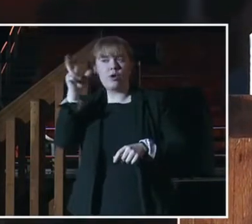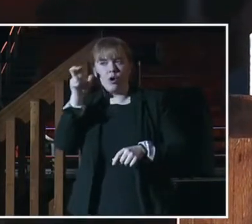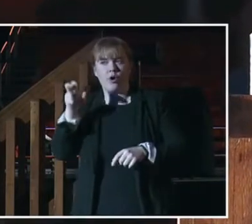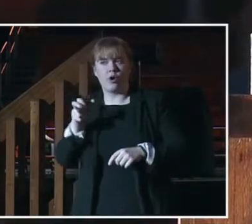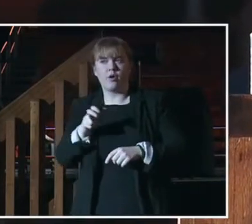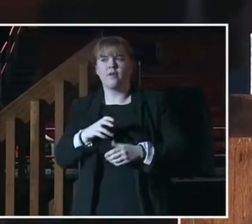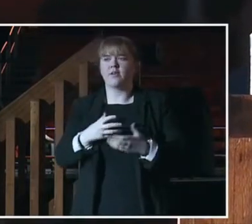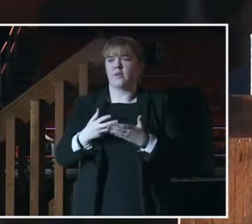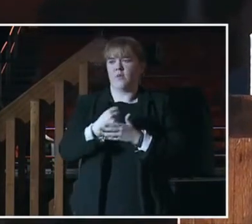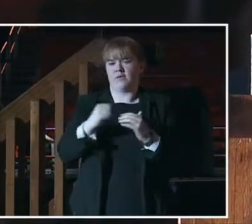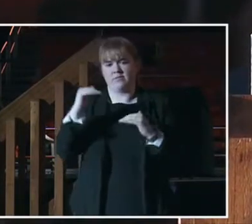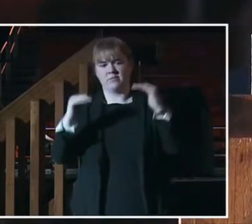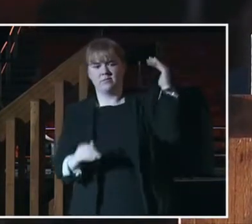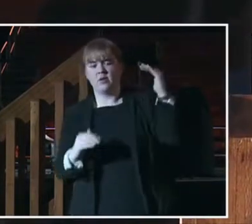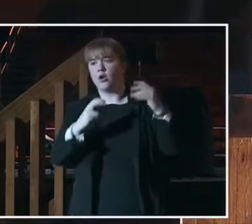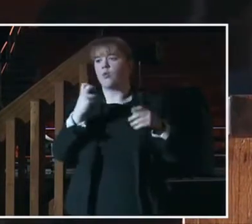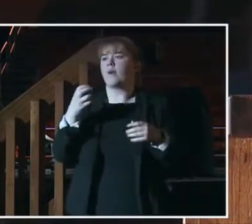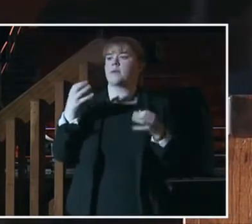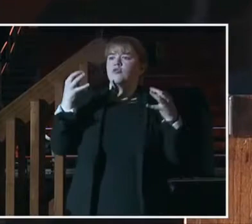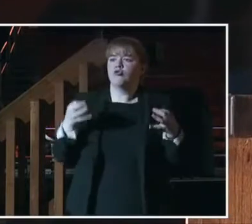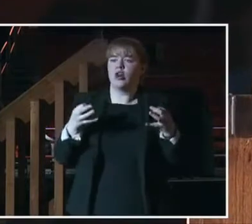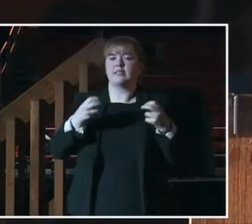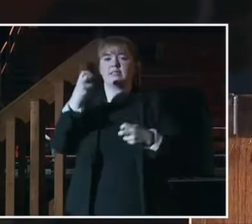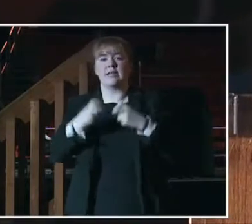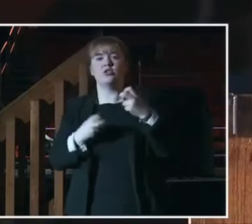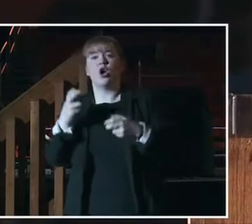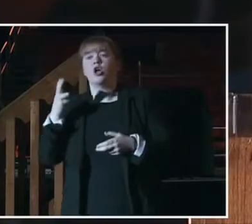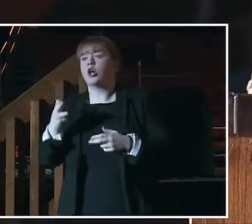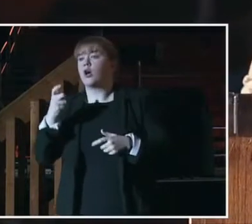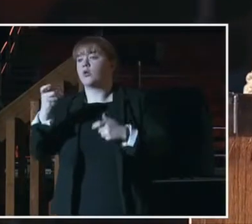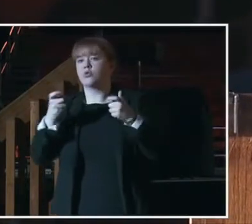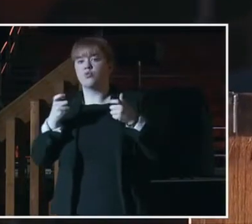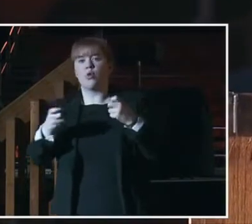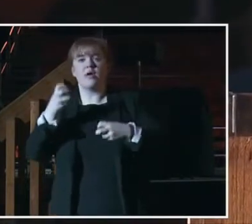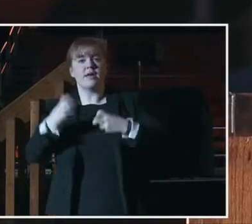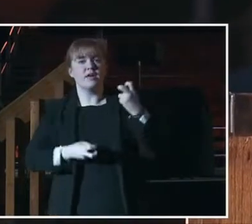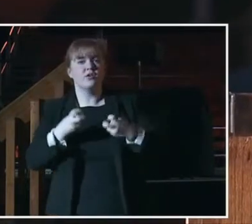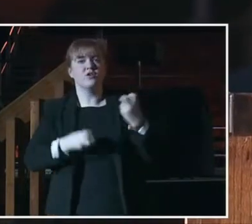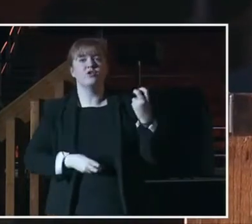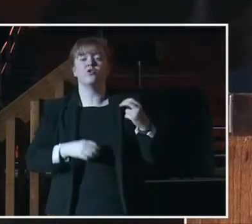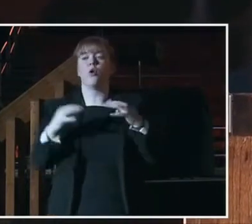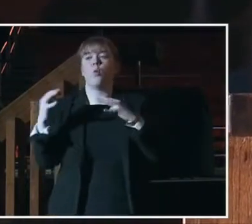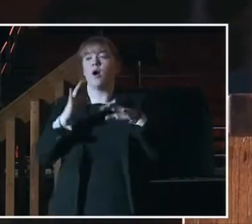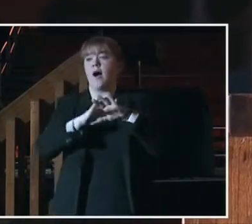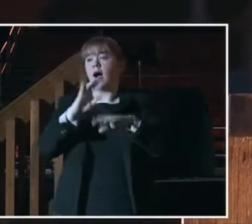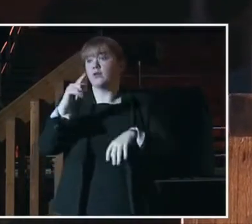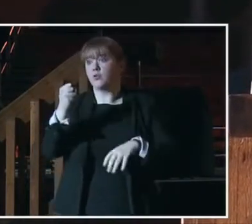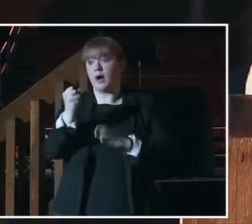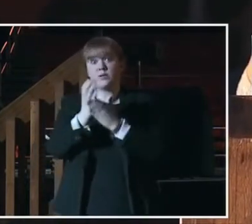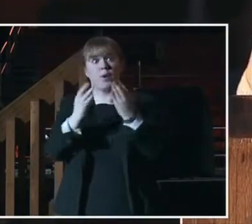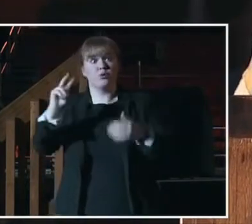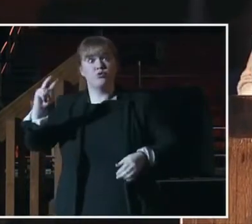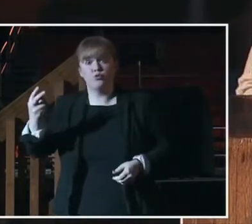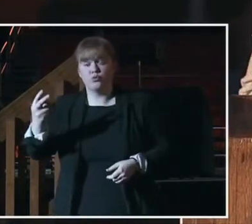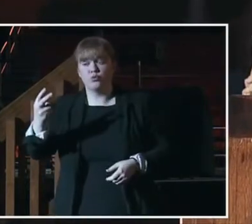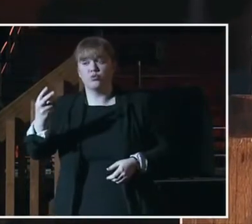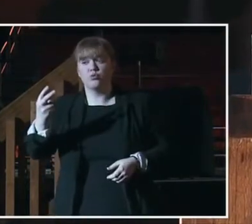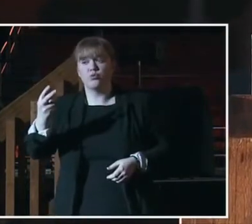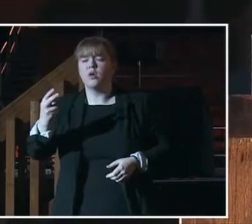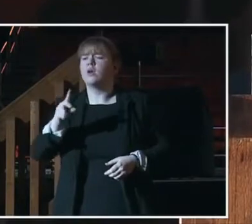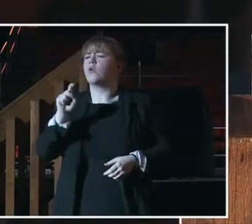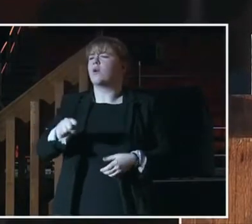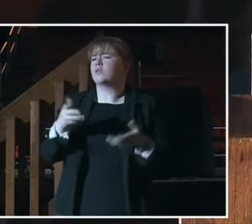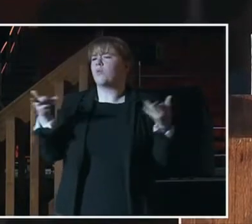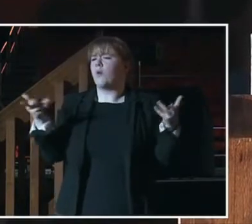disparities, criminal justice issues, gun control issues, the war on drugs part two. And so the question really